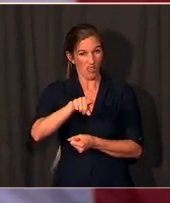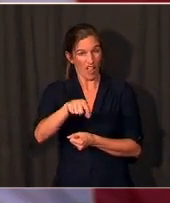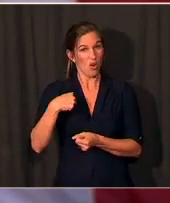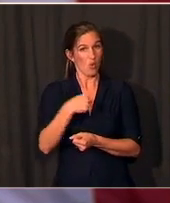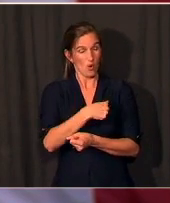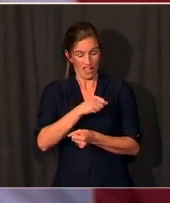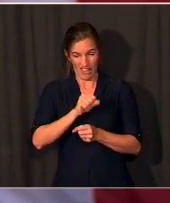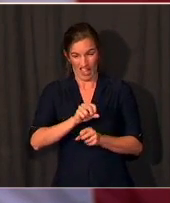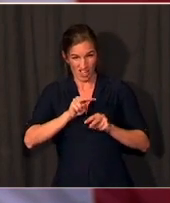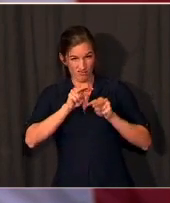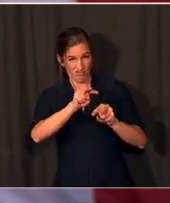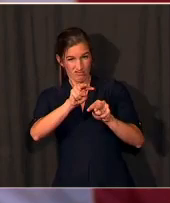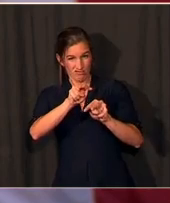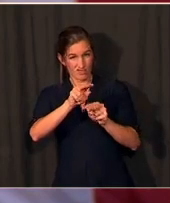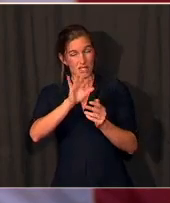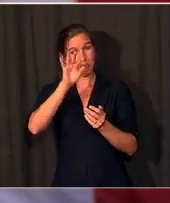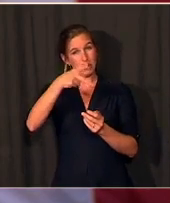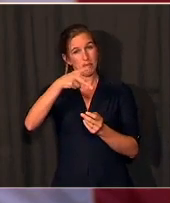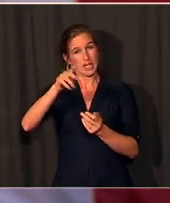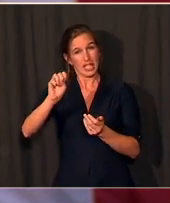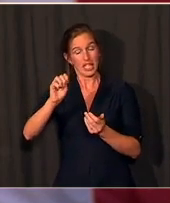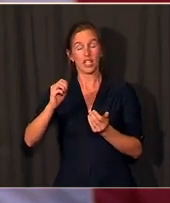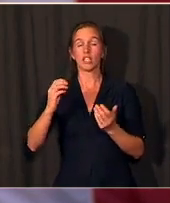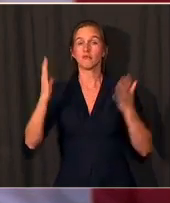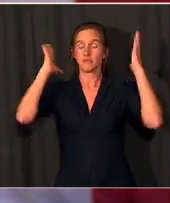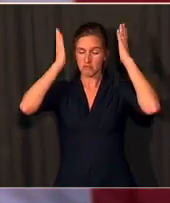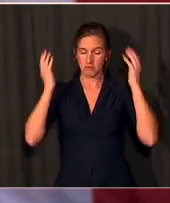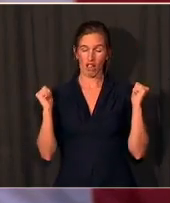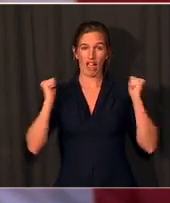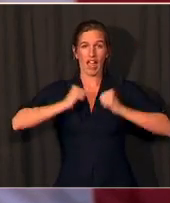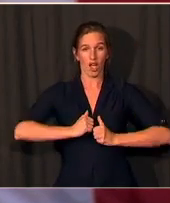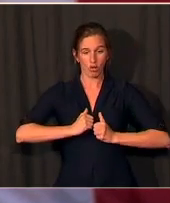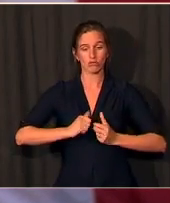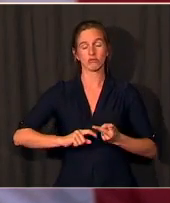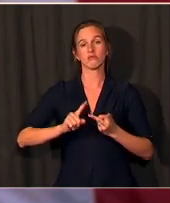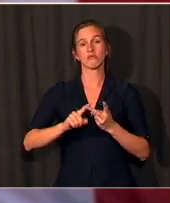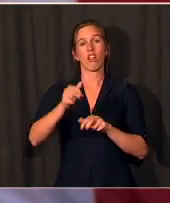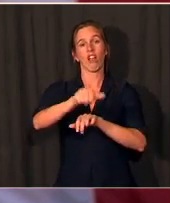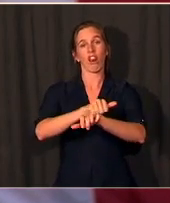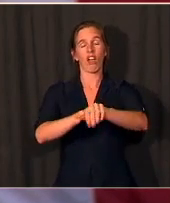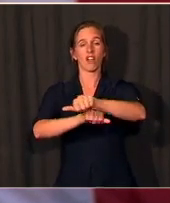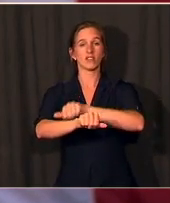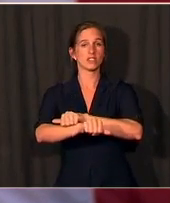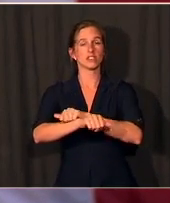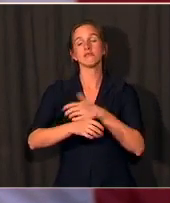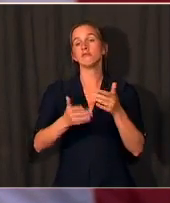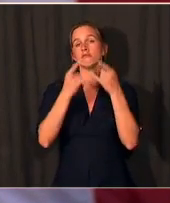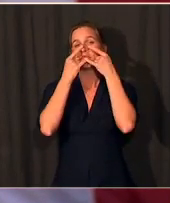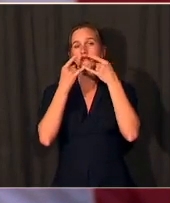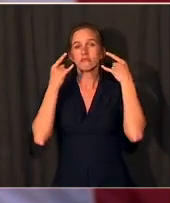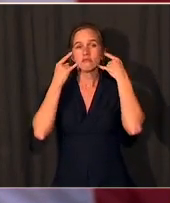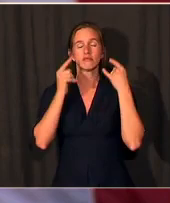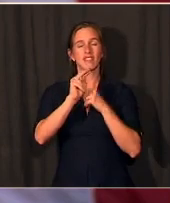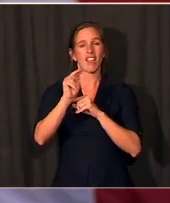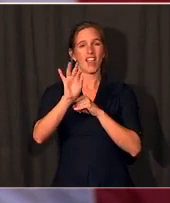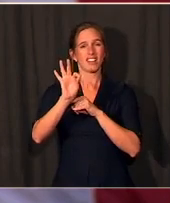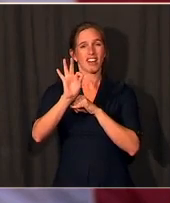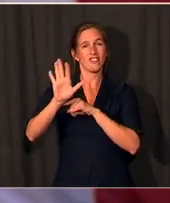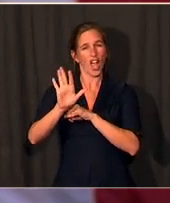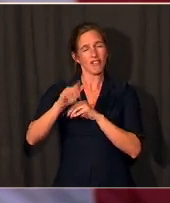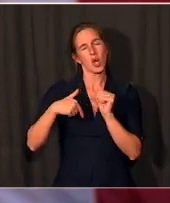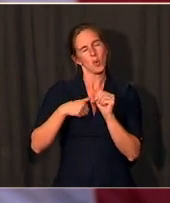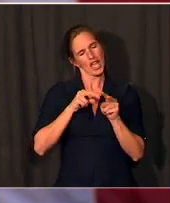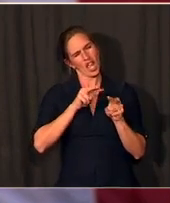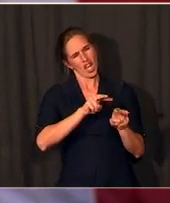track PPE, gowns and gloves and N95 masks on a hospital-by-hospital basis. So we can continue